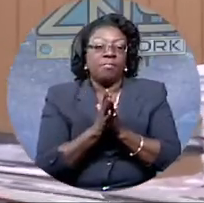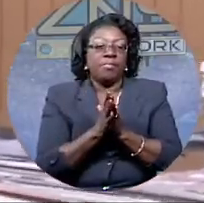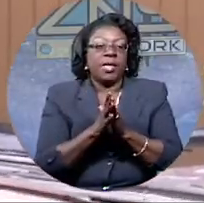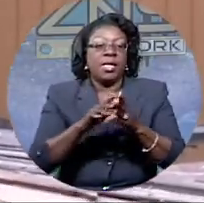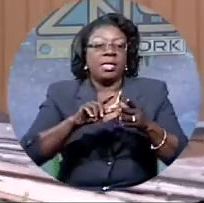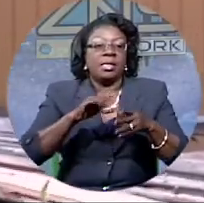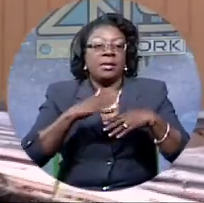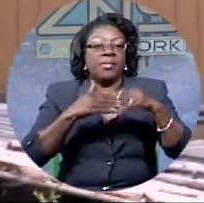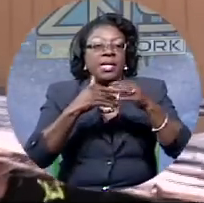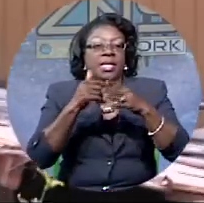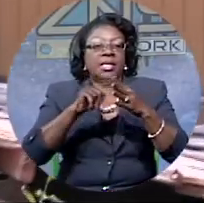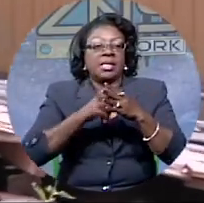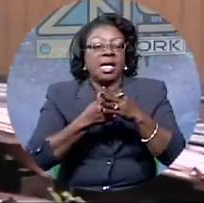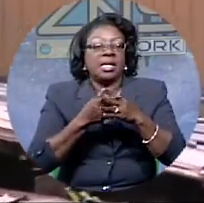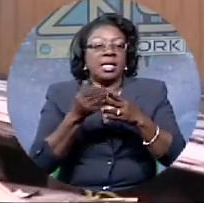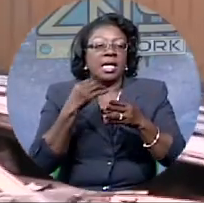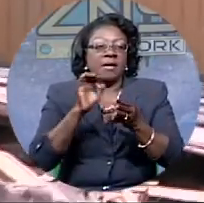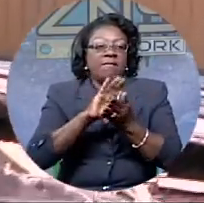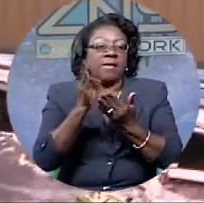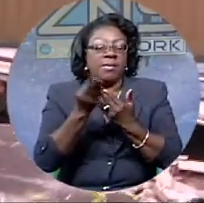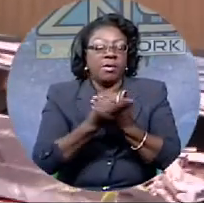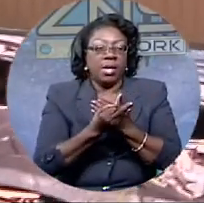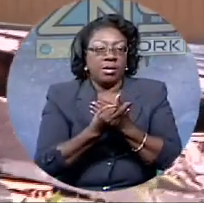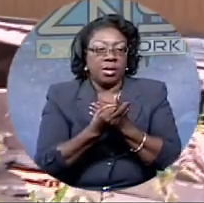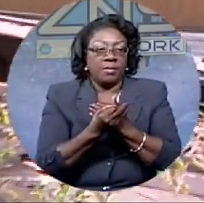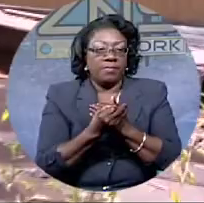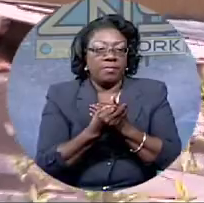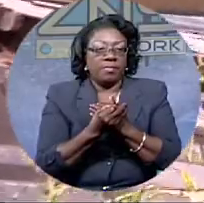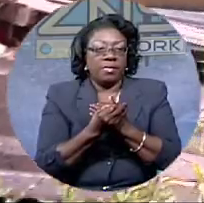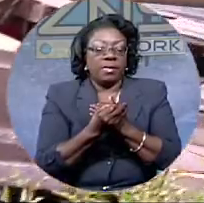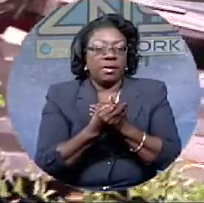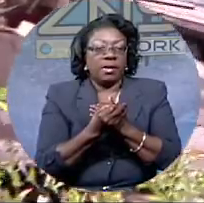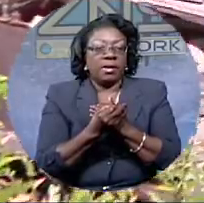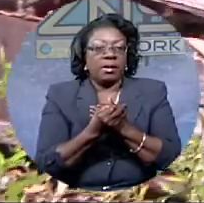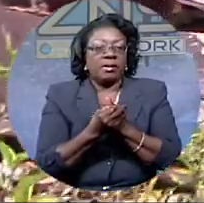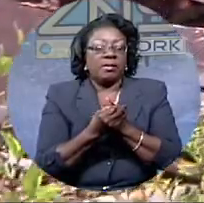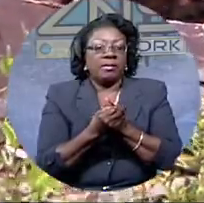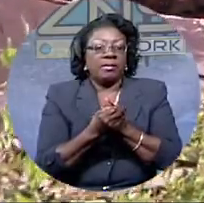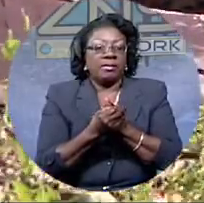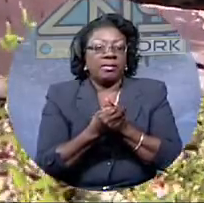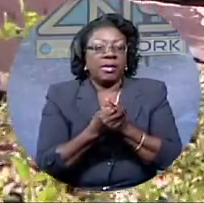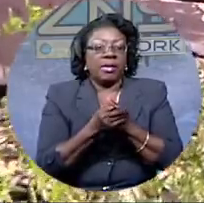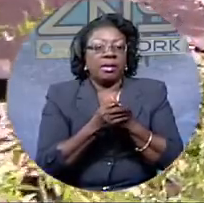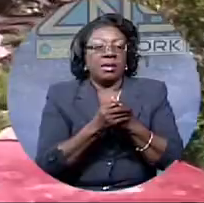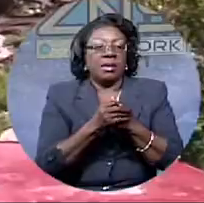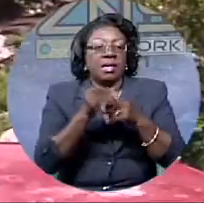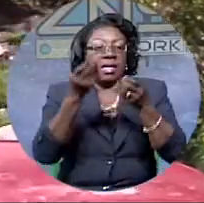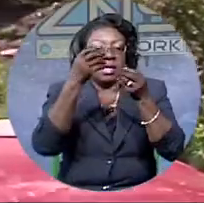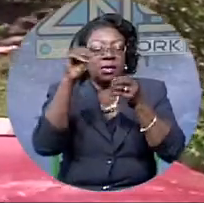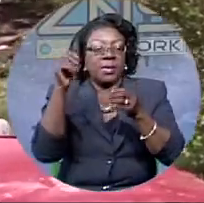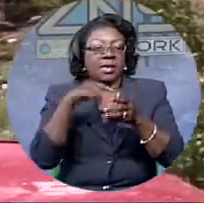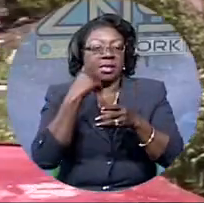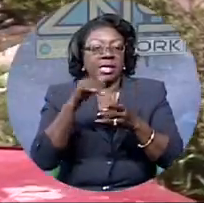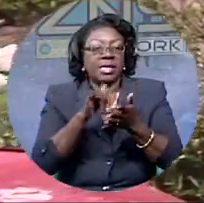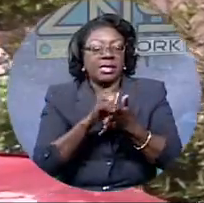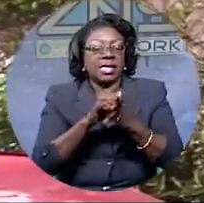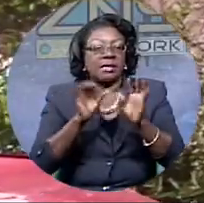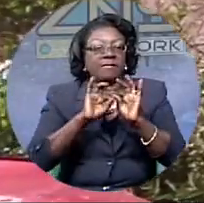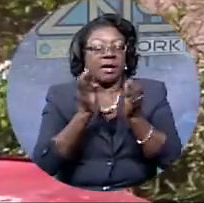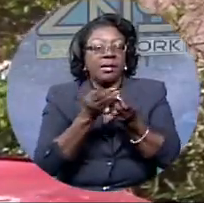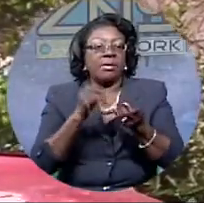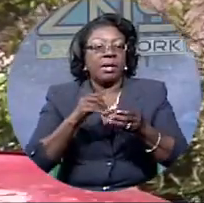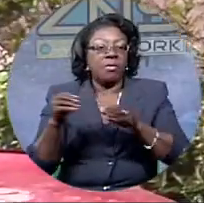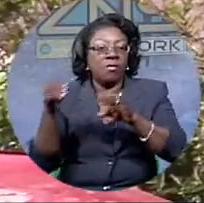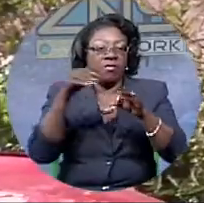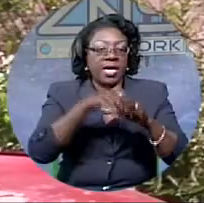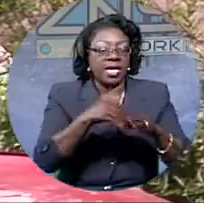began this past February. An officer in charge of the Bain and Grantstown Urban Renewal Program, Inspector Anthony Roll, says the family will move in